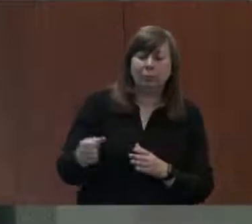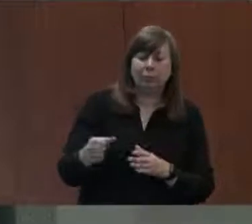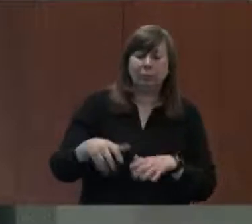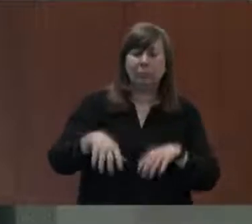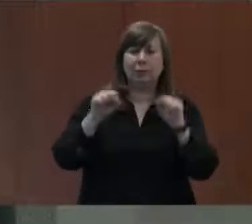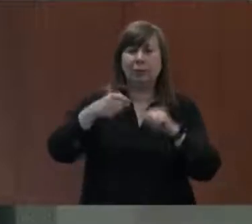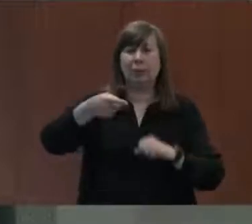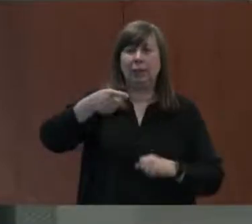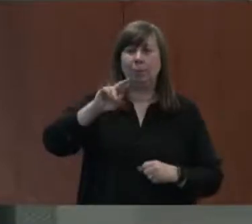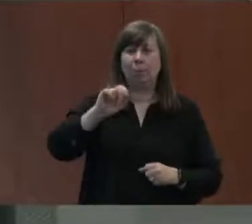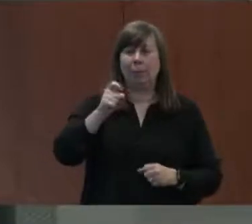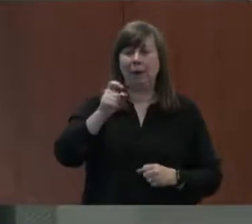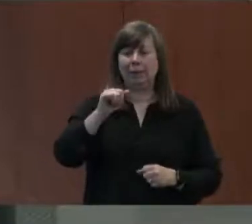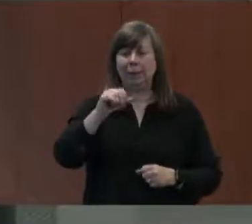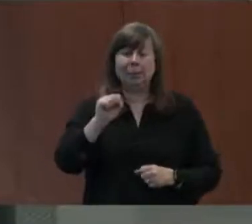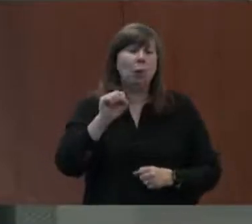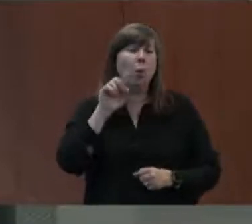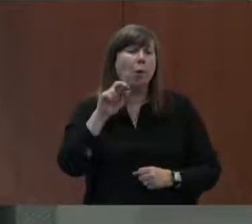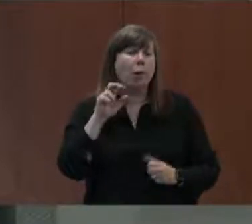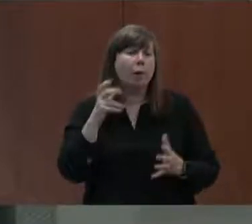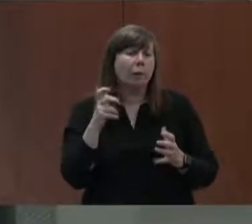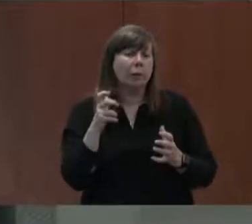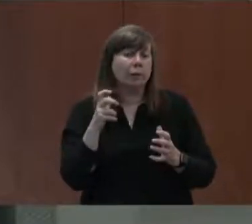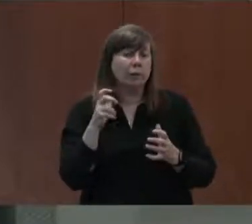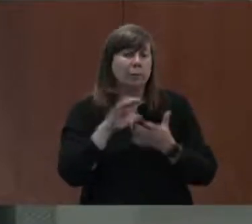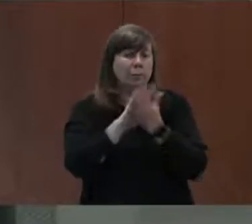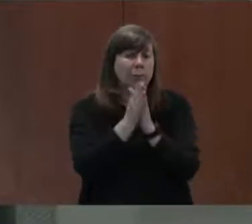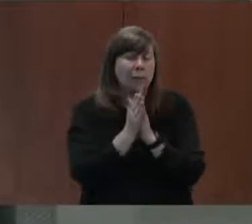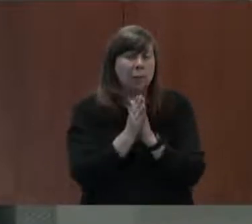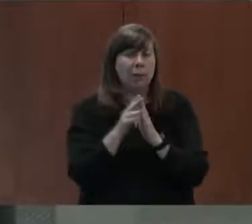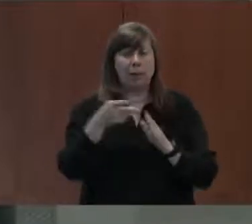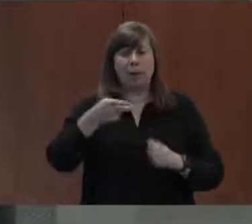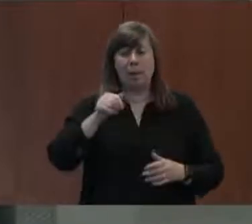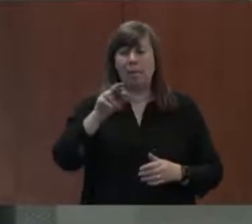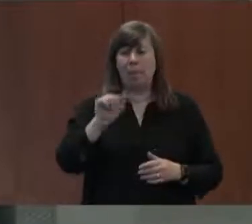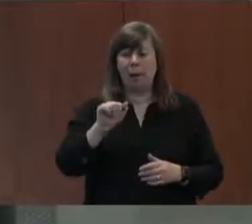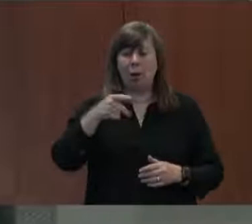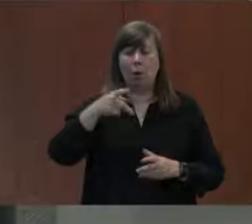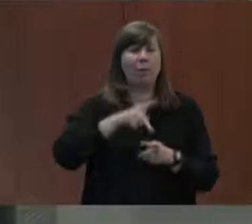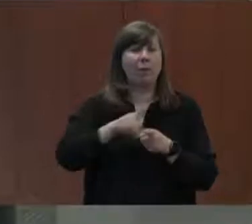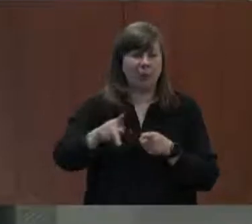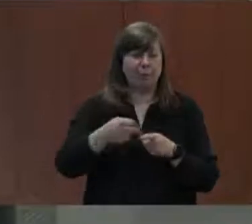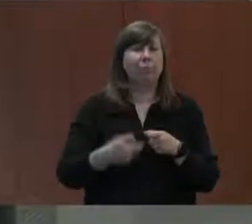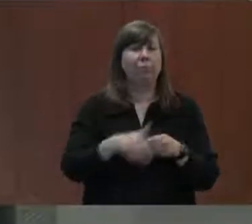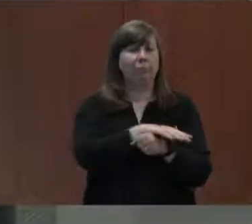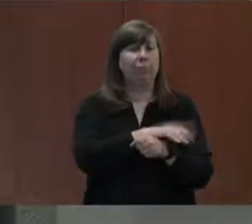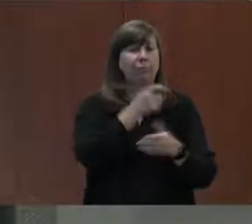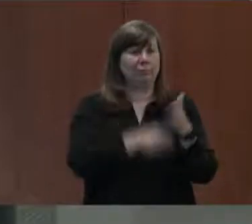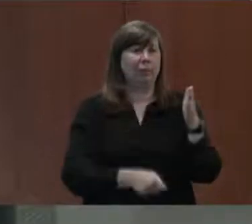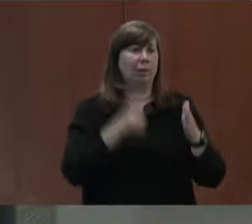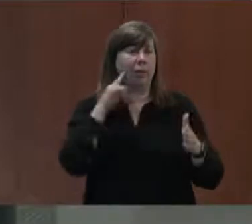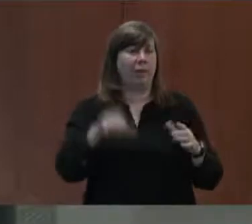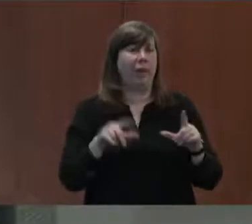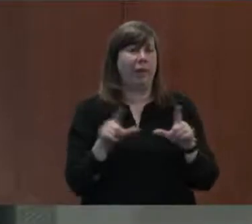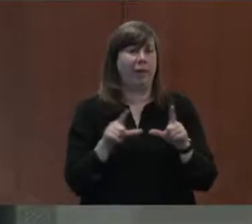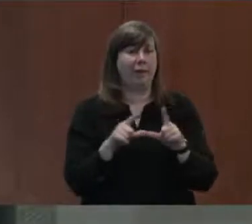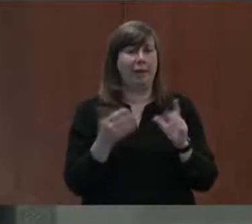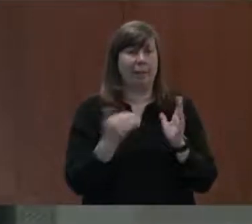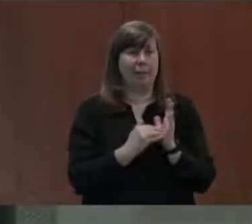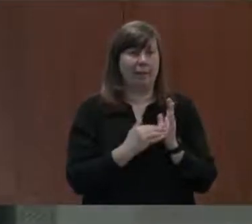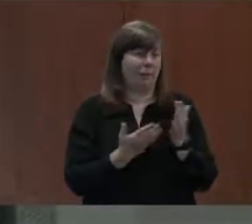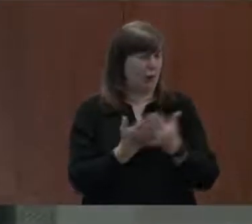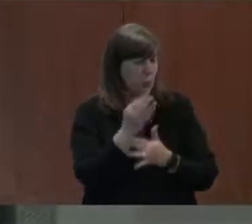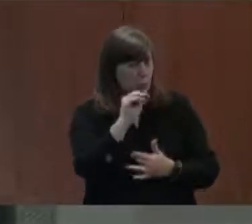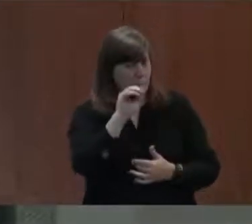taking the praxis, or if they would want to become one of our paraprofessionals, we'll cover the cost of that license. And again, that's all